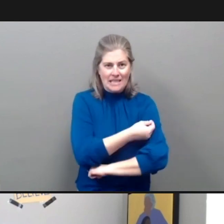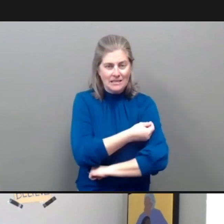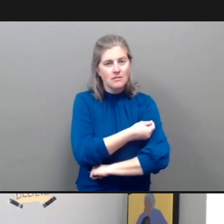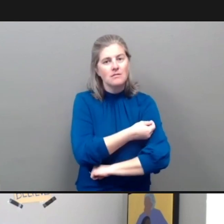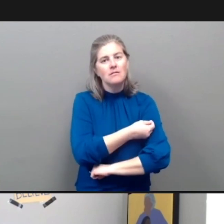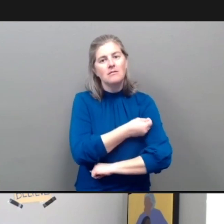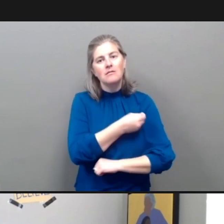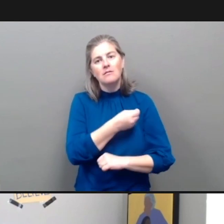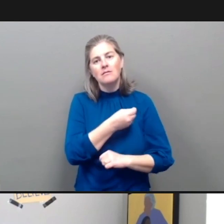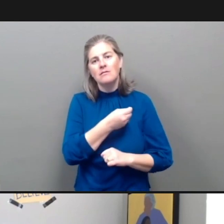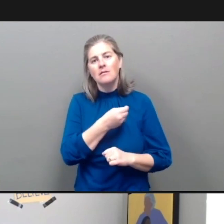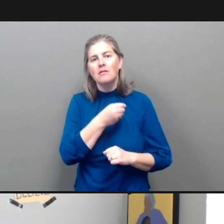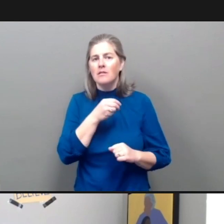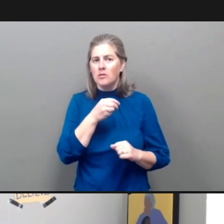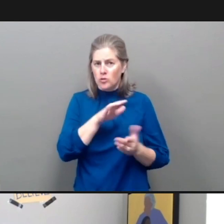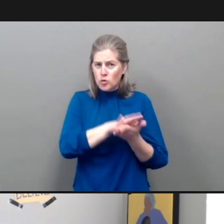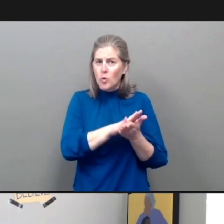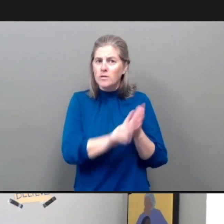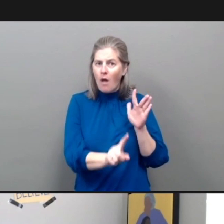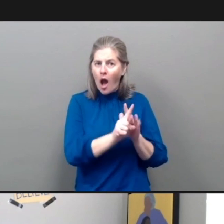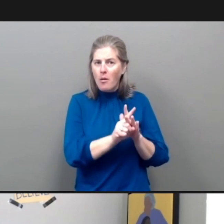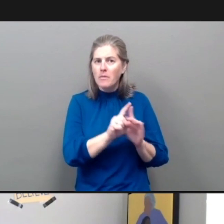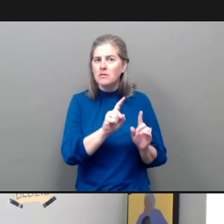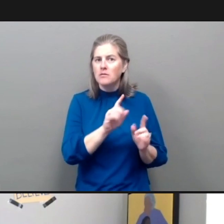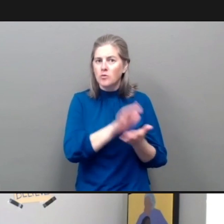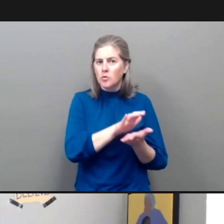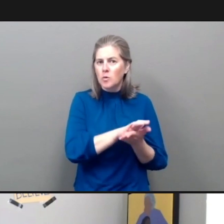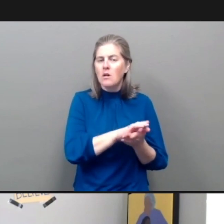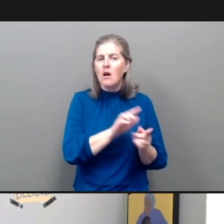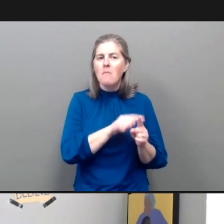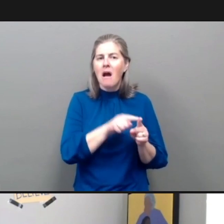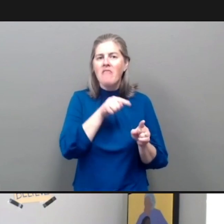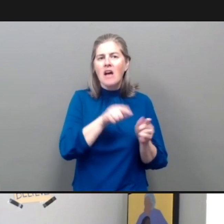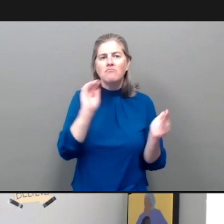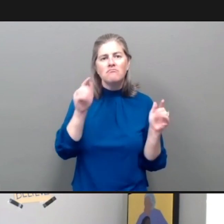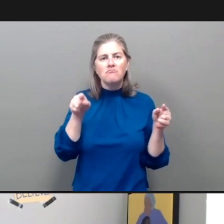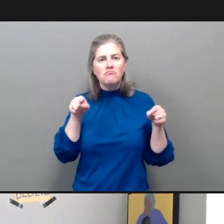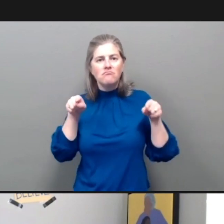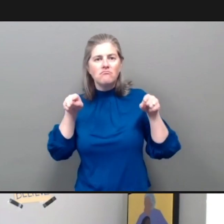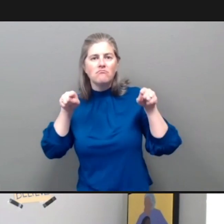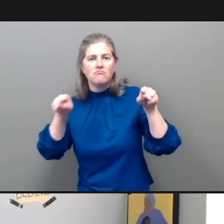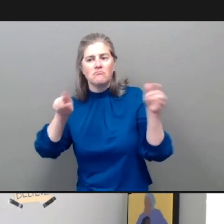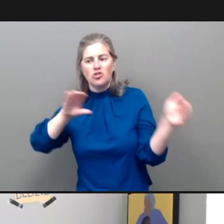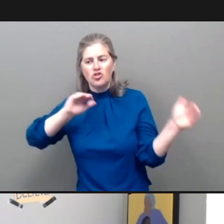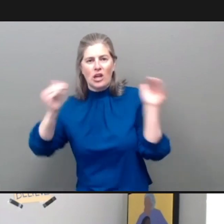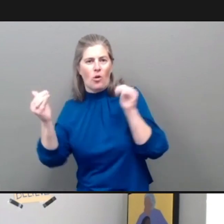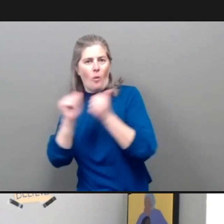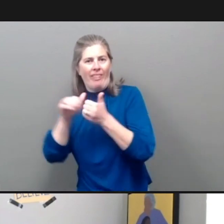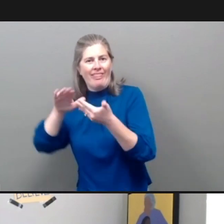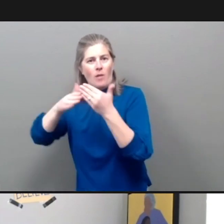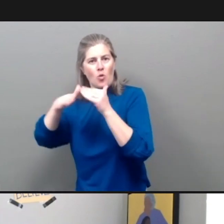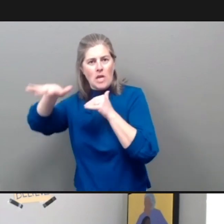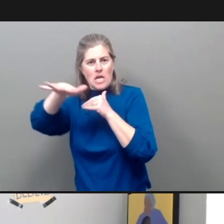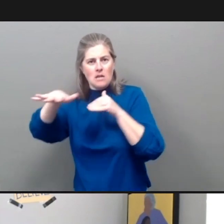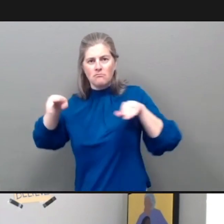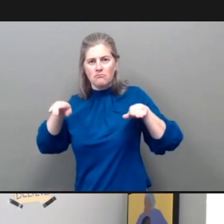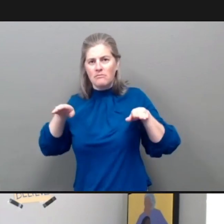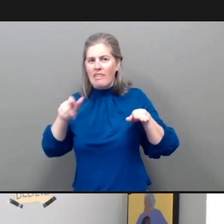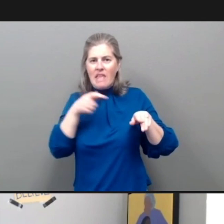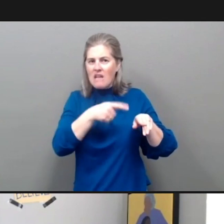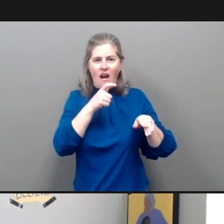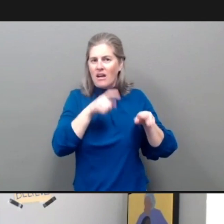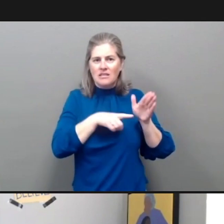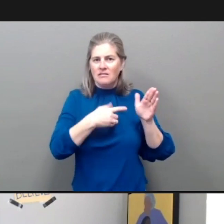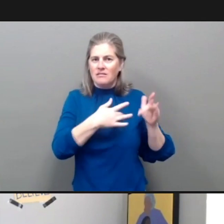Schools have cases, but they in general parallel the case rates in the community. They're not a lot higher, which would be